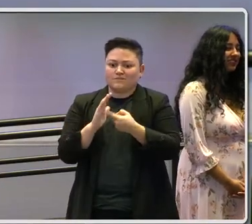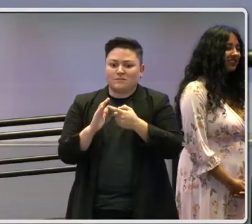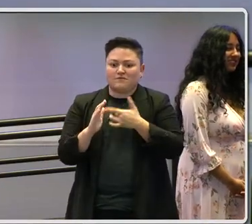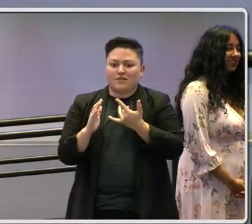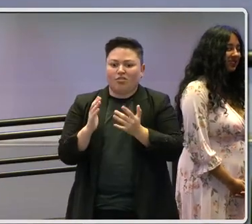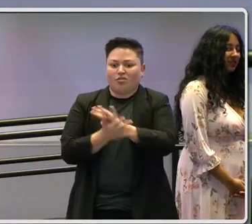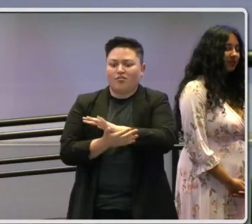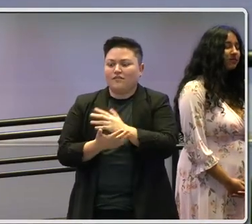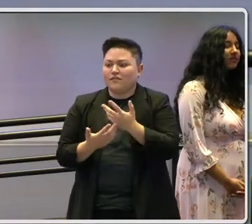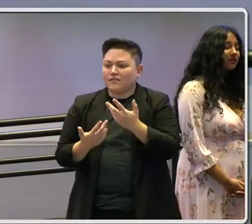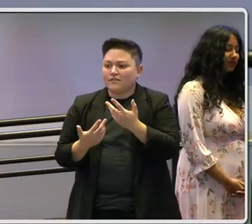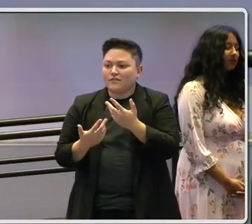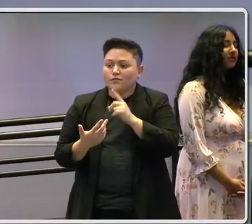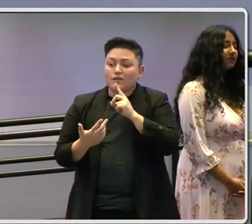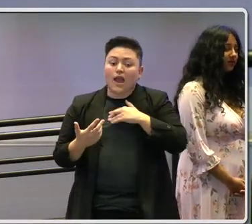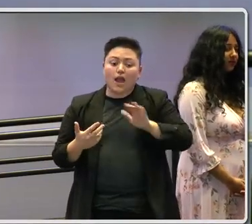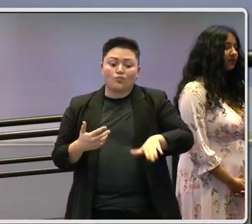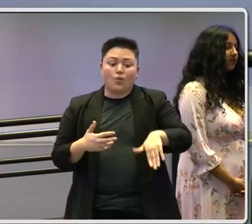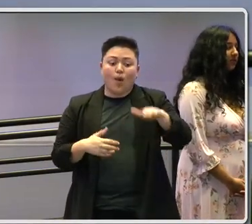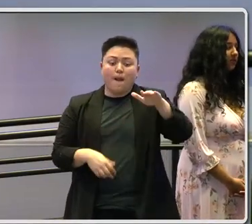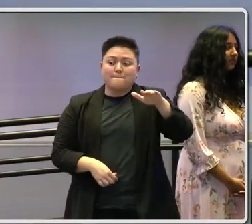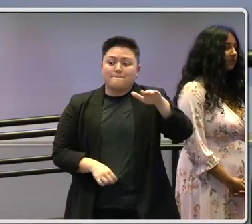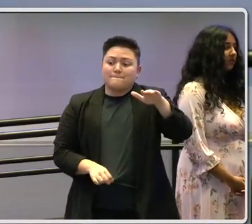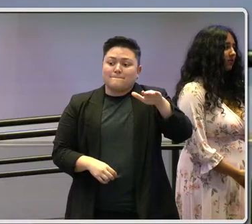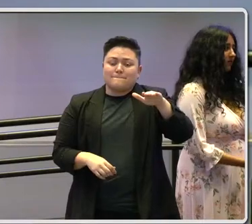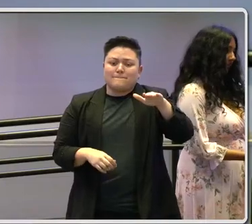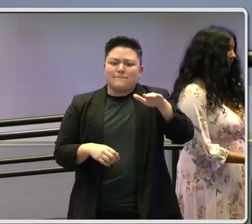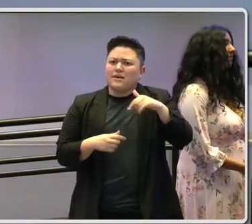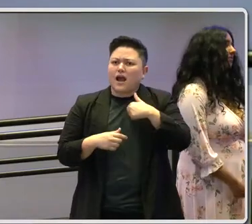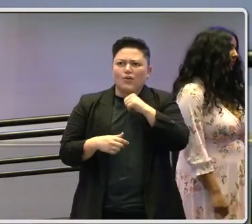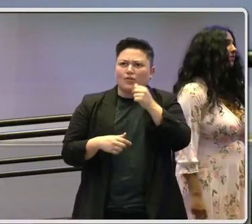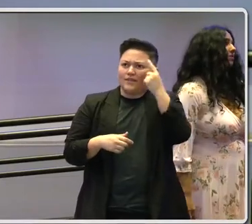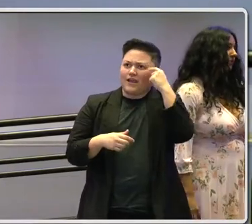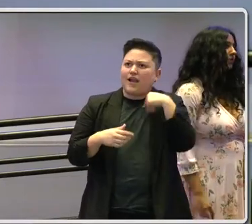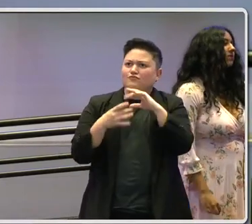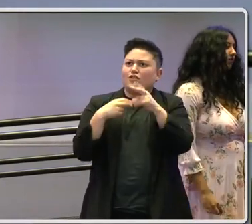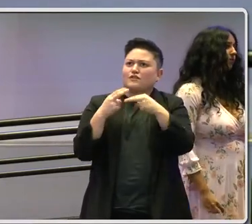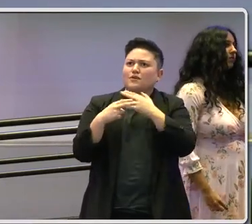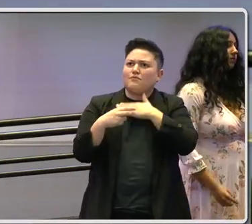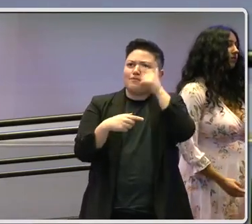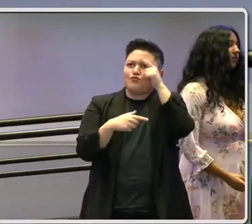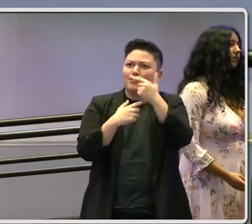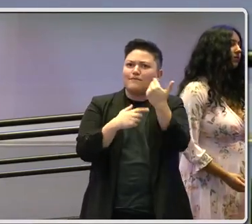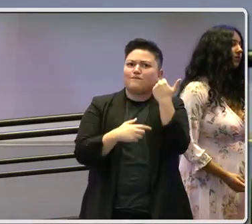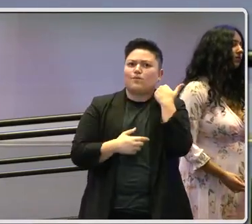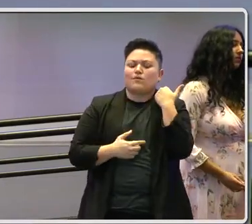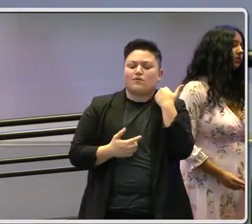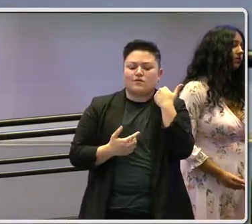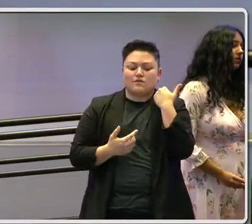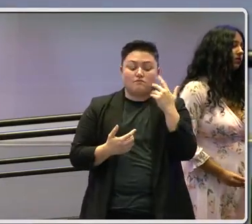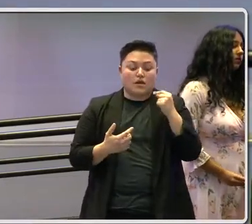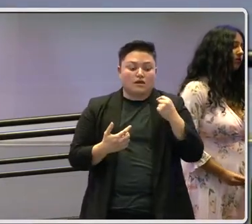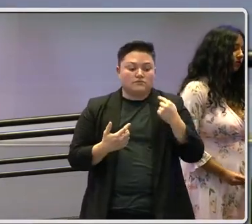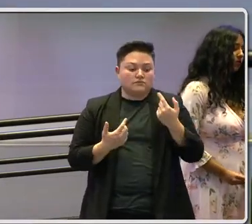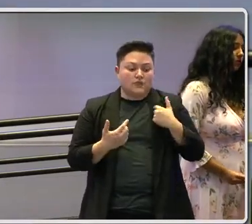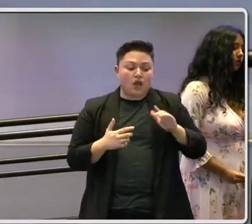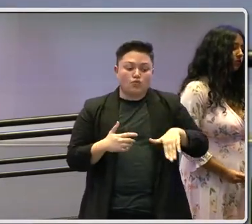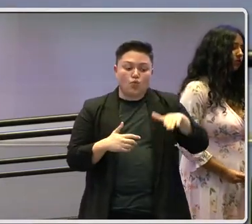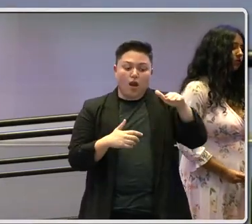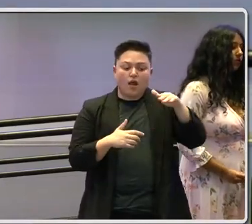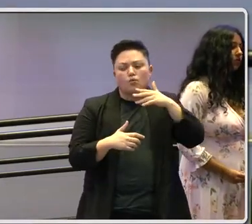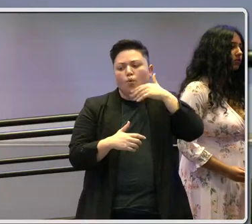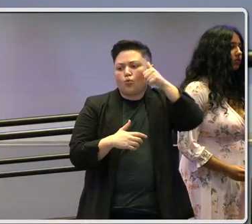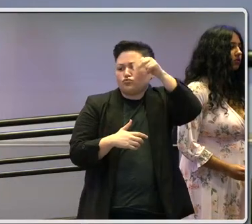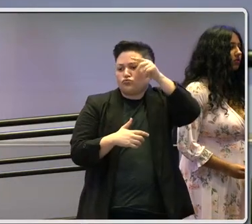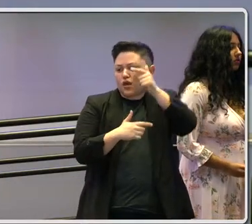I grew up with a brother. I don't think I've ever shared it about my brother. But I grew up with an older